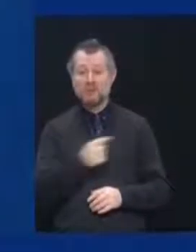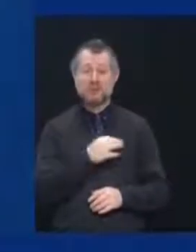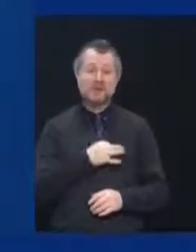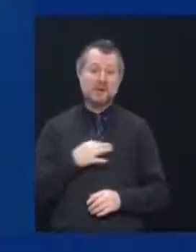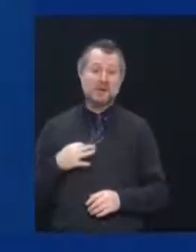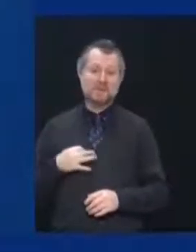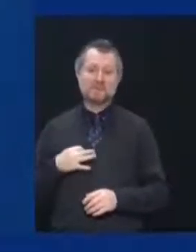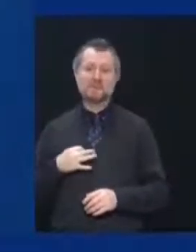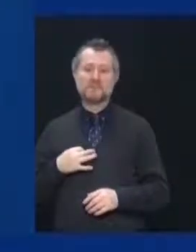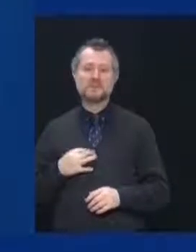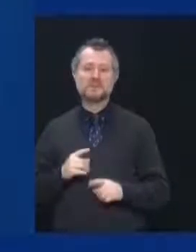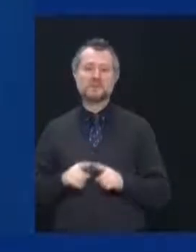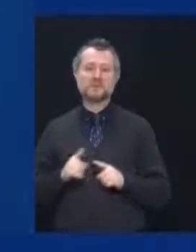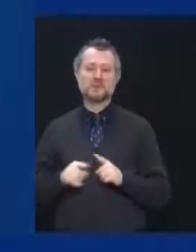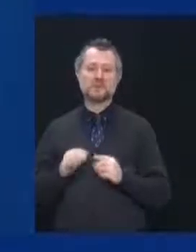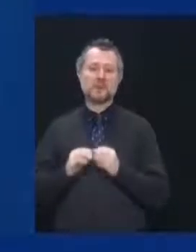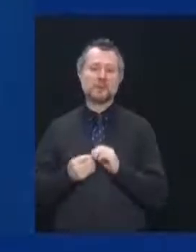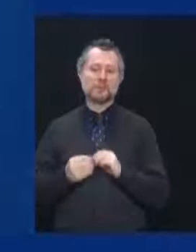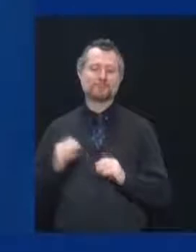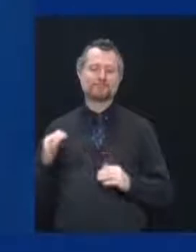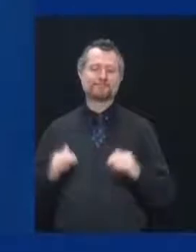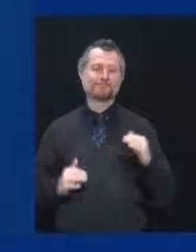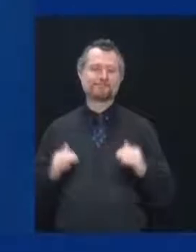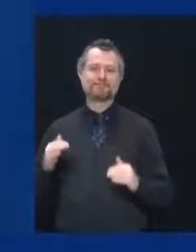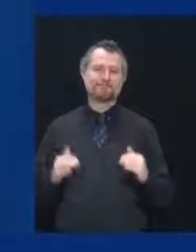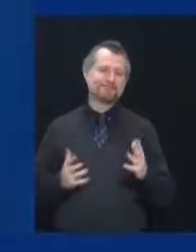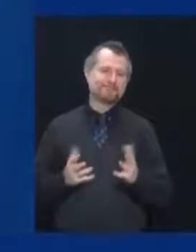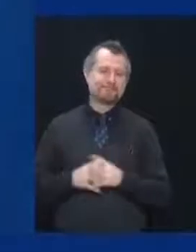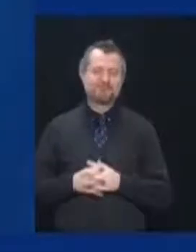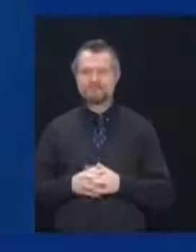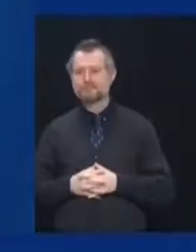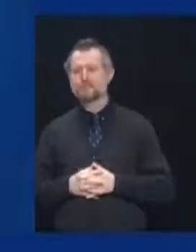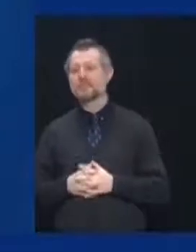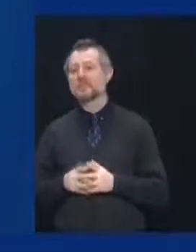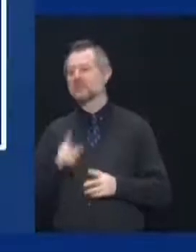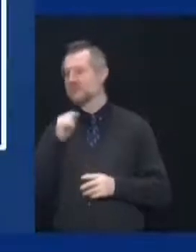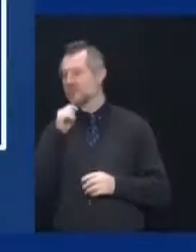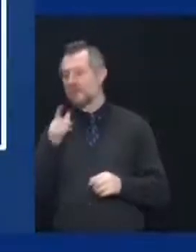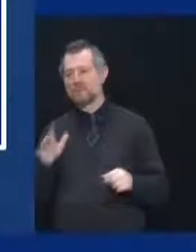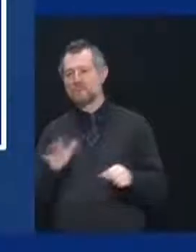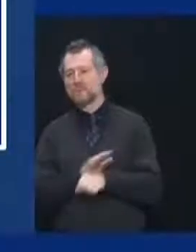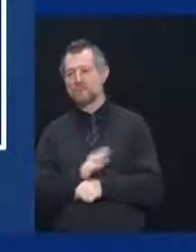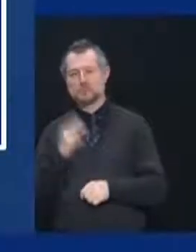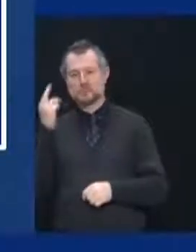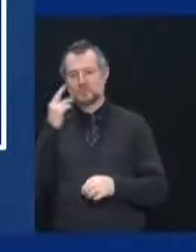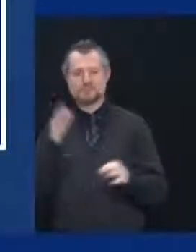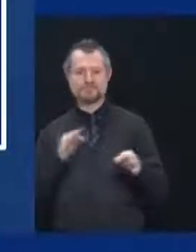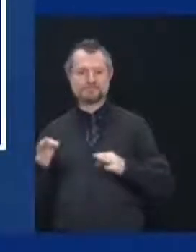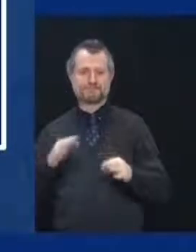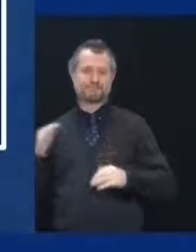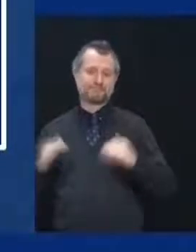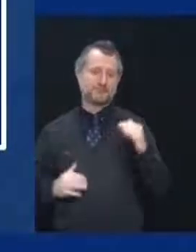variances. It doesn't explain the gross deviations, but it's a factor to consider.